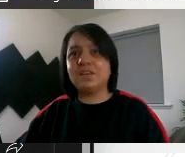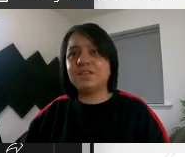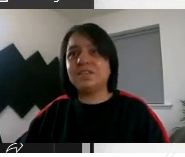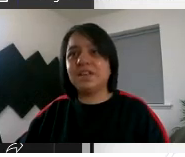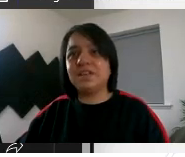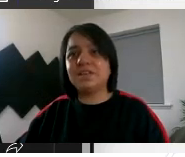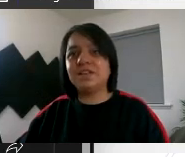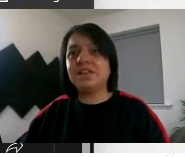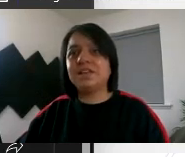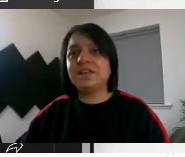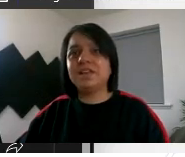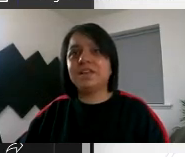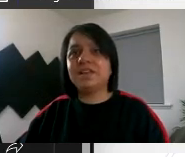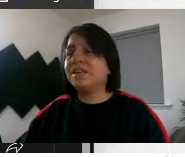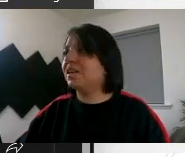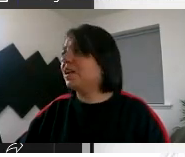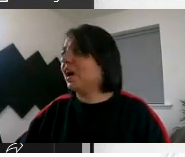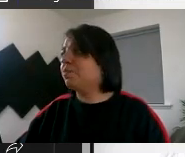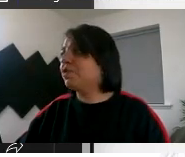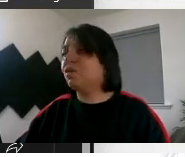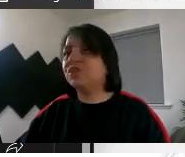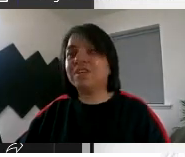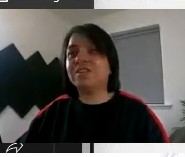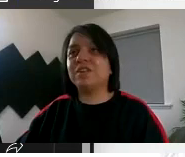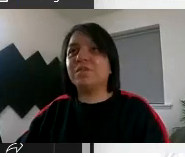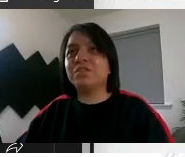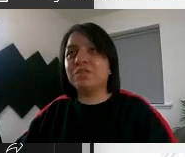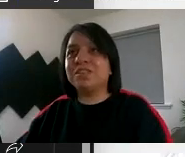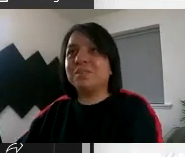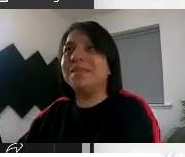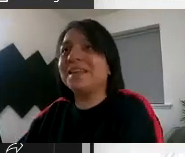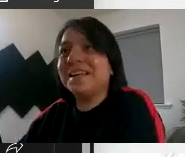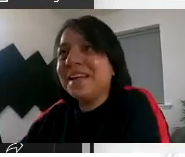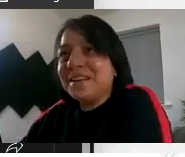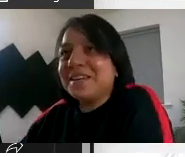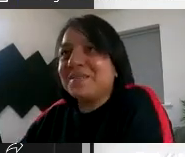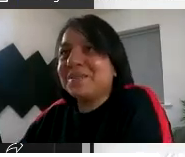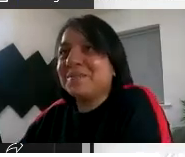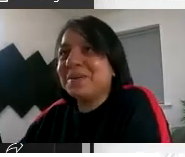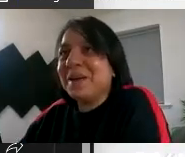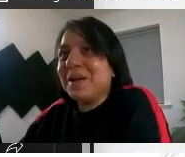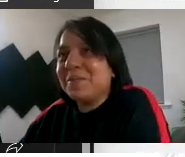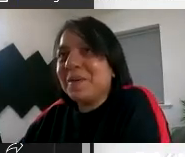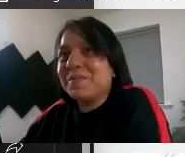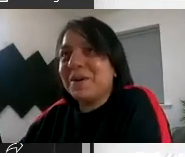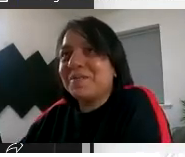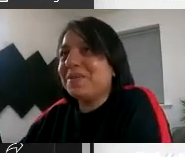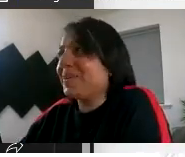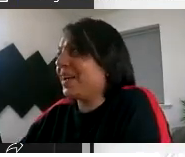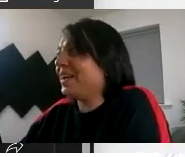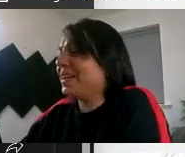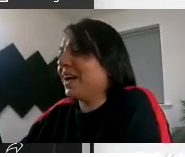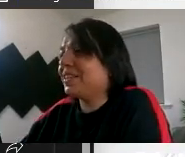Is she still there? She's just there. Yeah. I'll put the Yorkshire accent on because Joyce has been there to give us some remembering of the